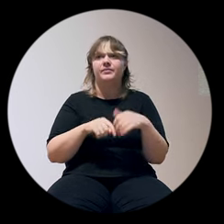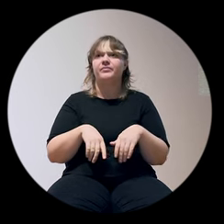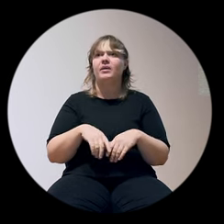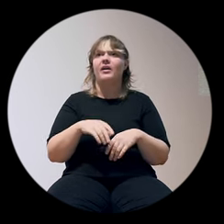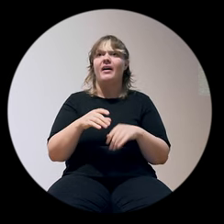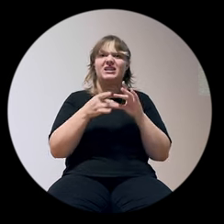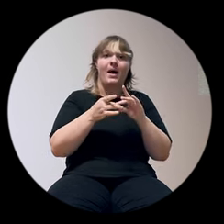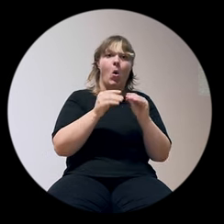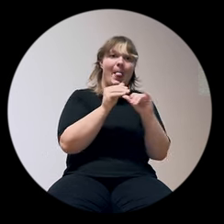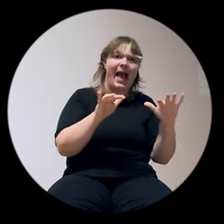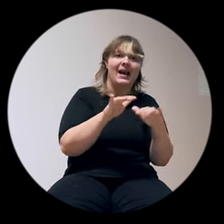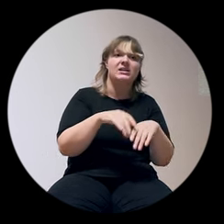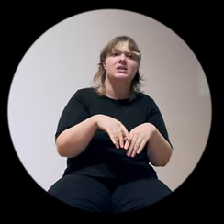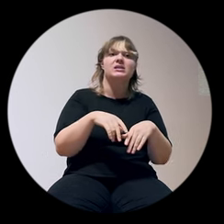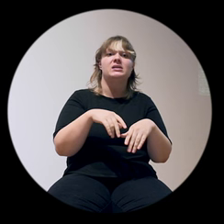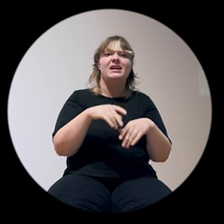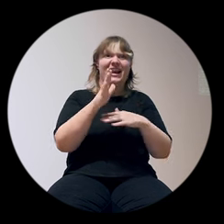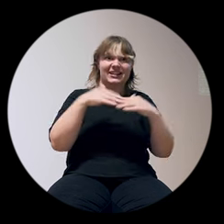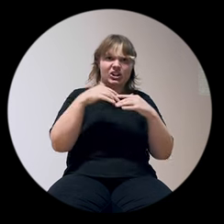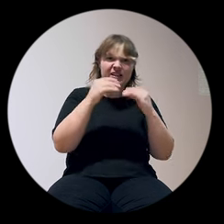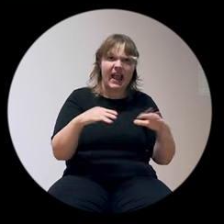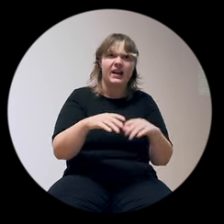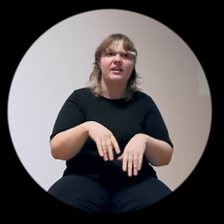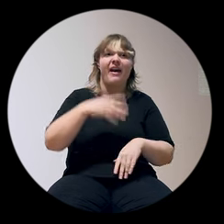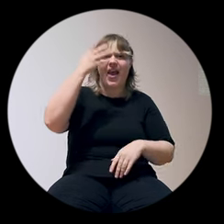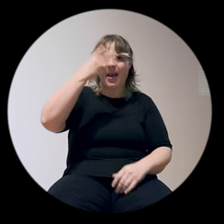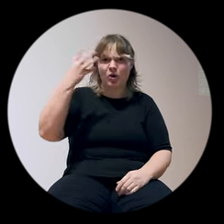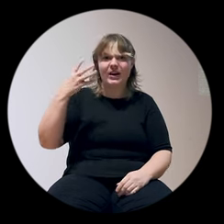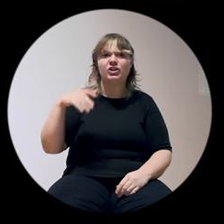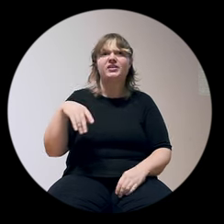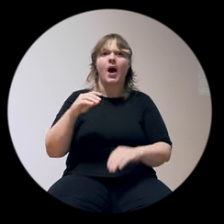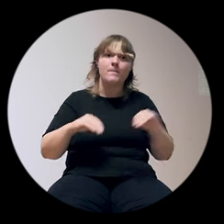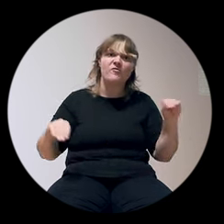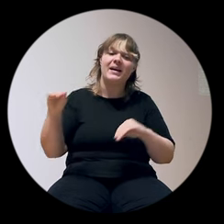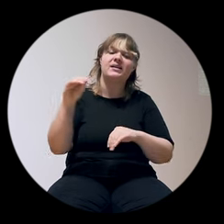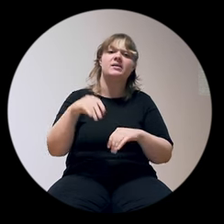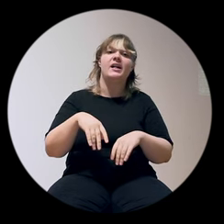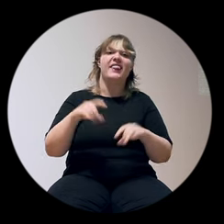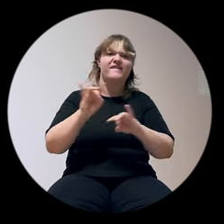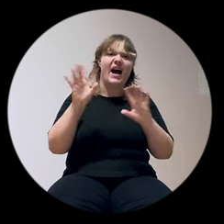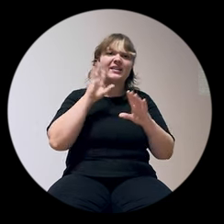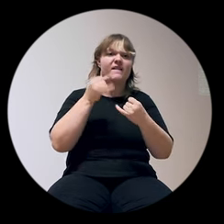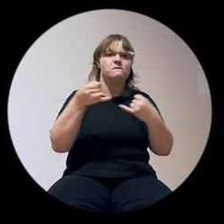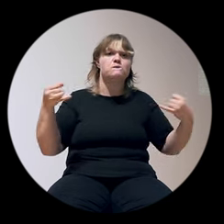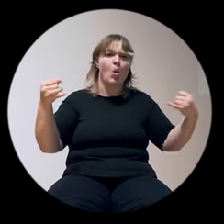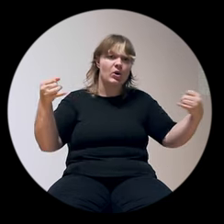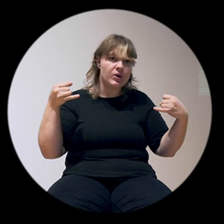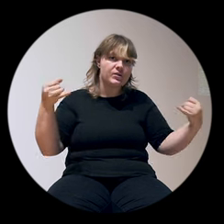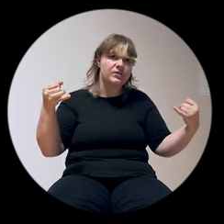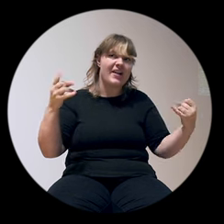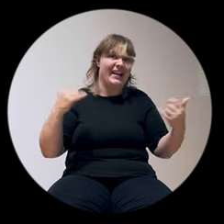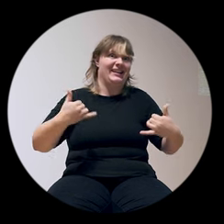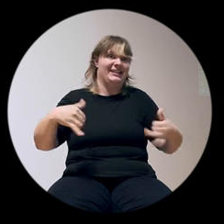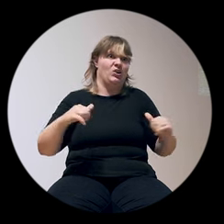It's about land. It's about indigenous land. It's about immigration and movement. It's about the violence of borders that continually